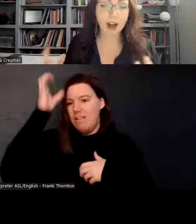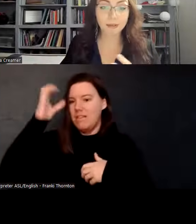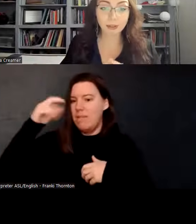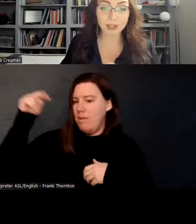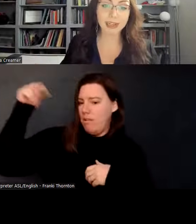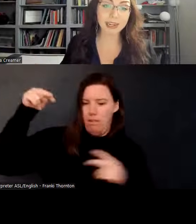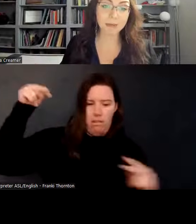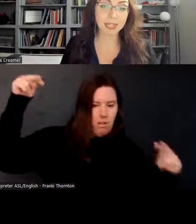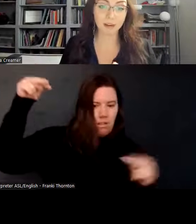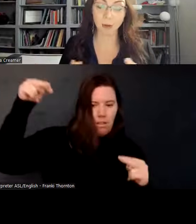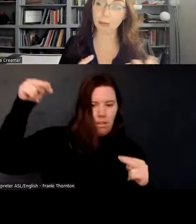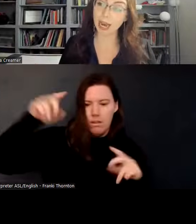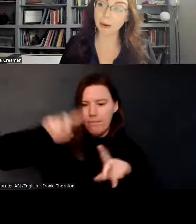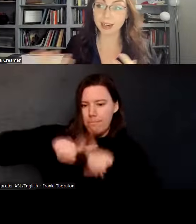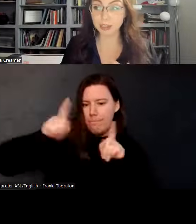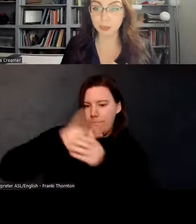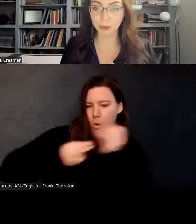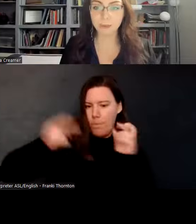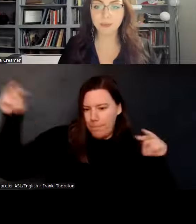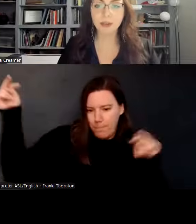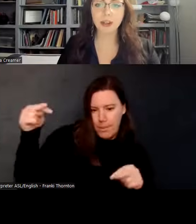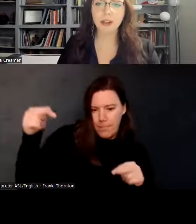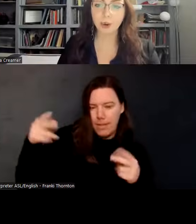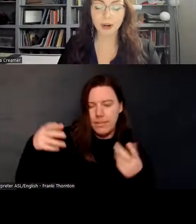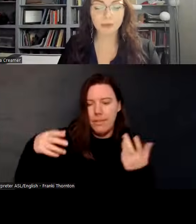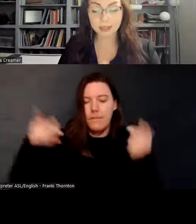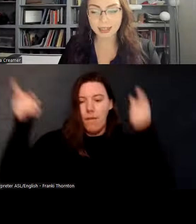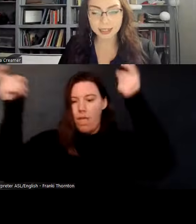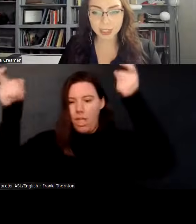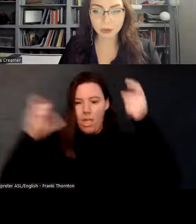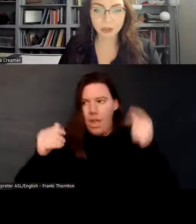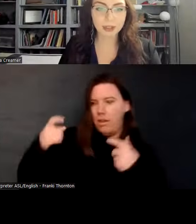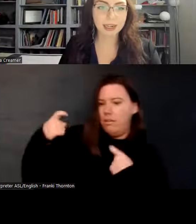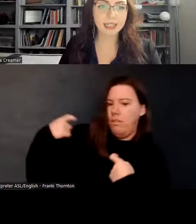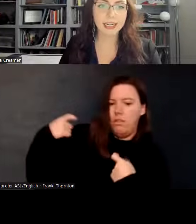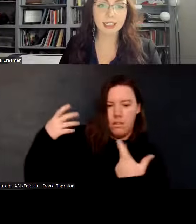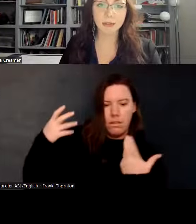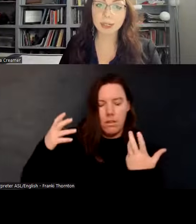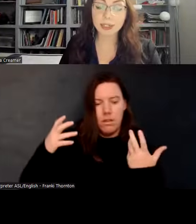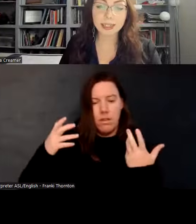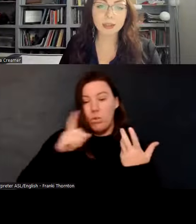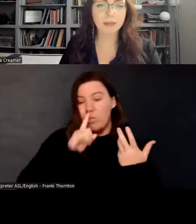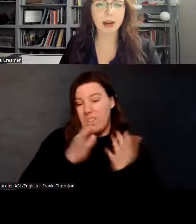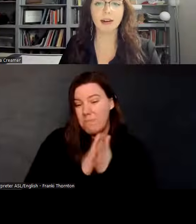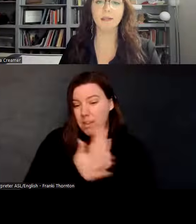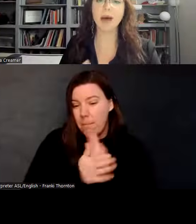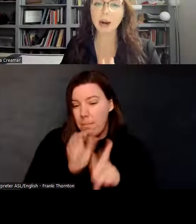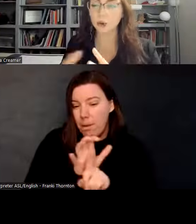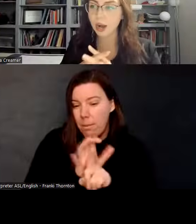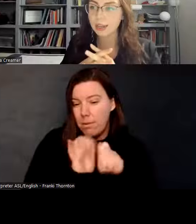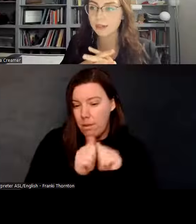these convoluted dynamics of both power and control. Nowhere really is this truer than in studies of imperialism,